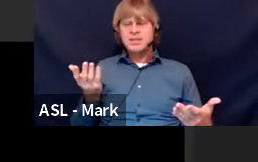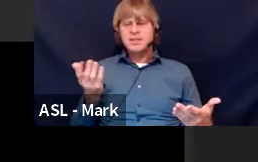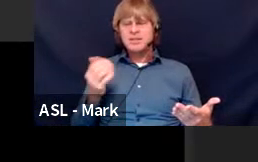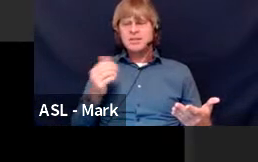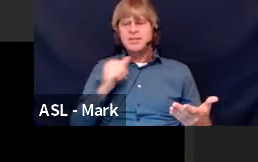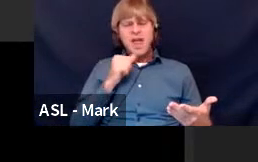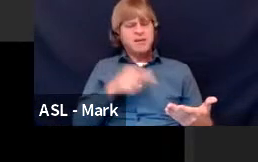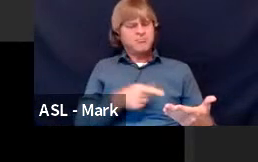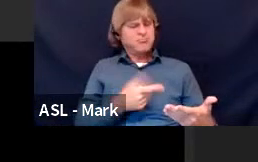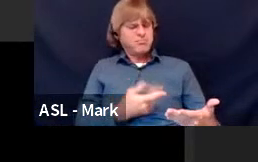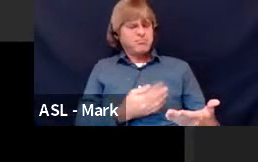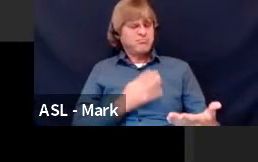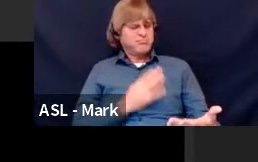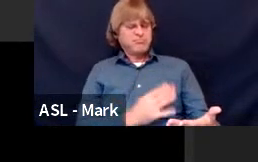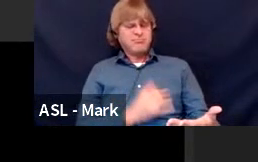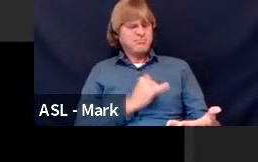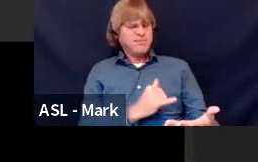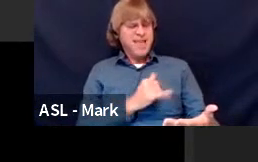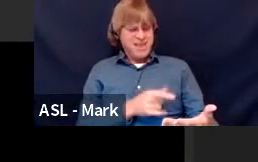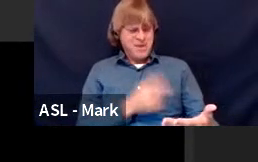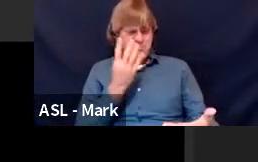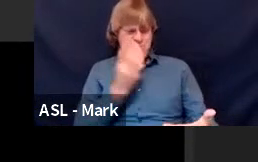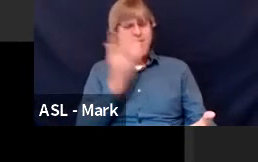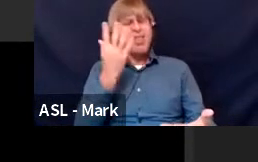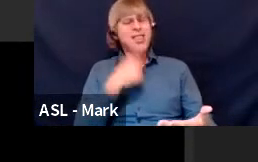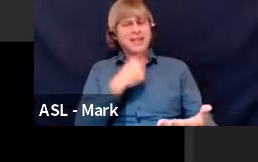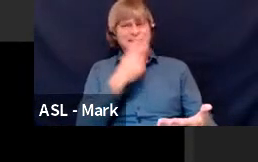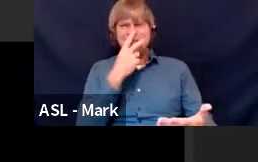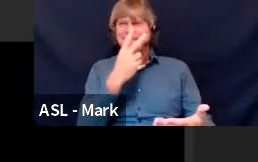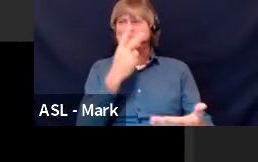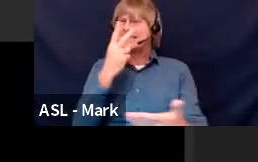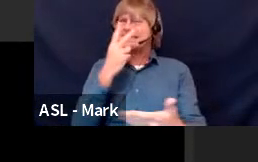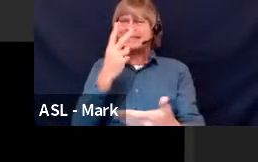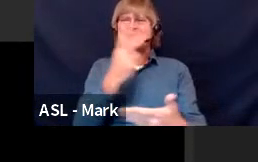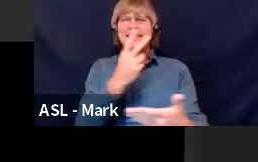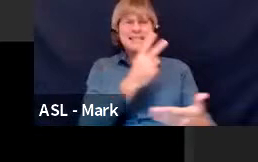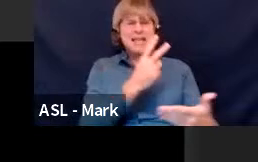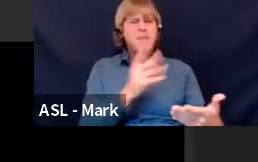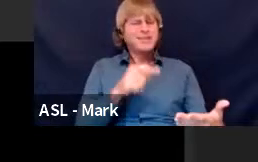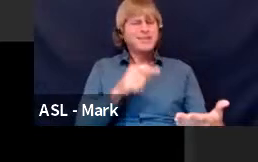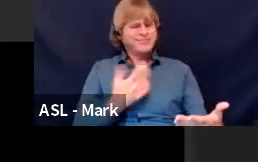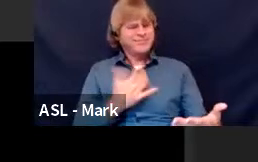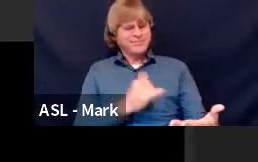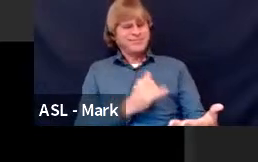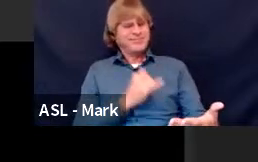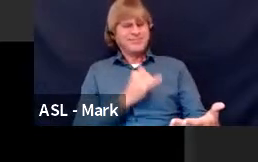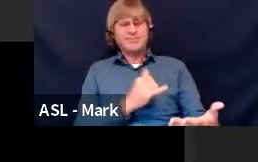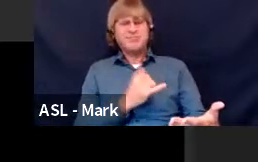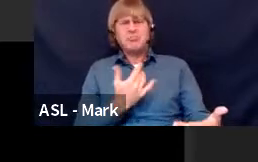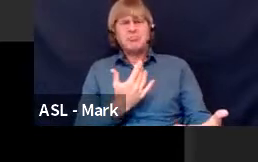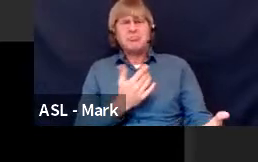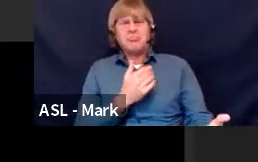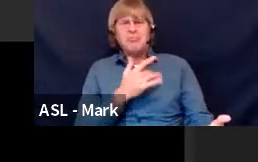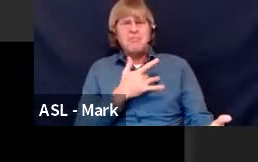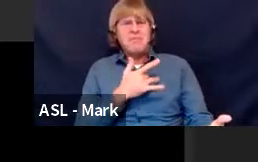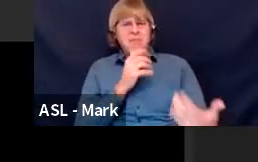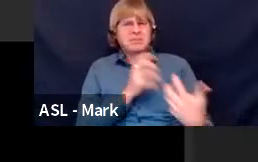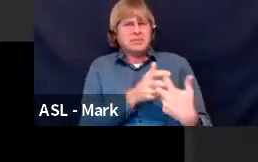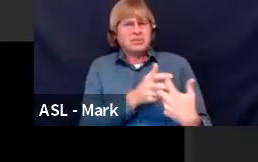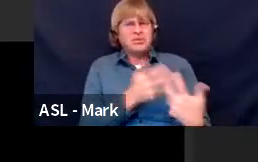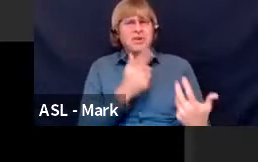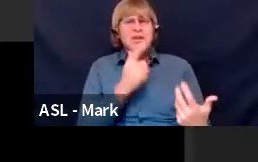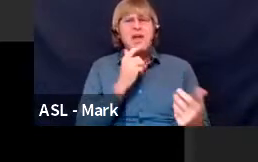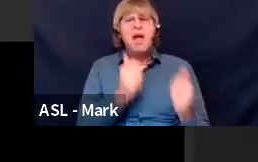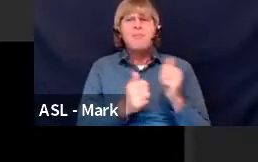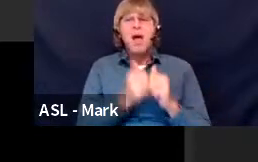really speaking to me. Now there were very beautiful things that I would see, but it wasn't really for me. It's like a lot